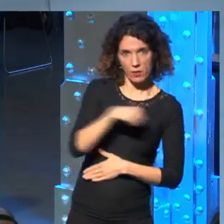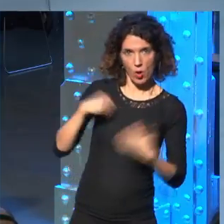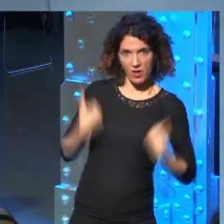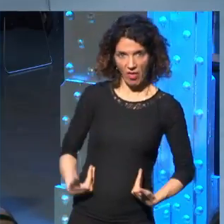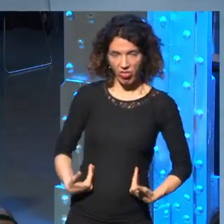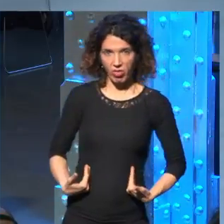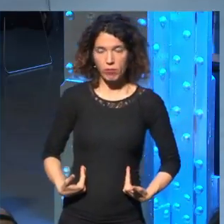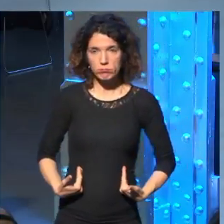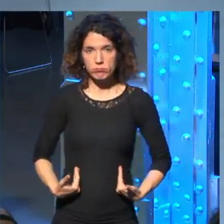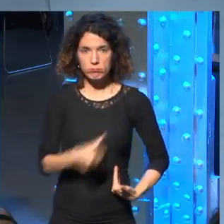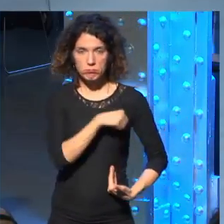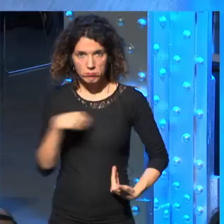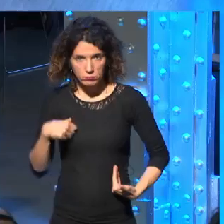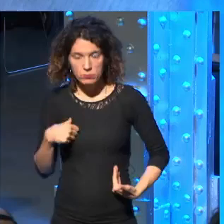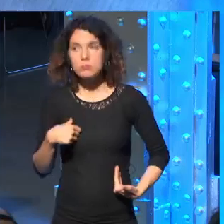with